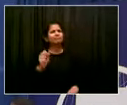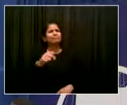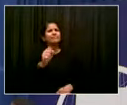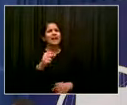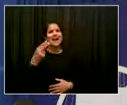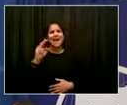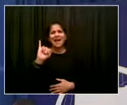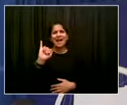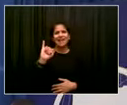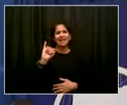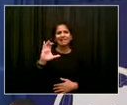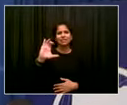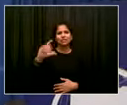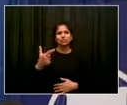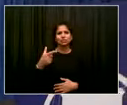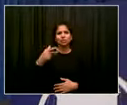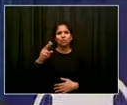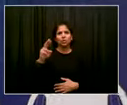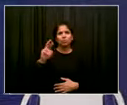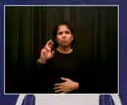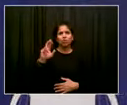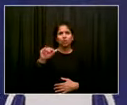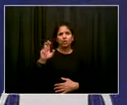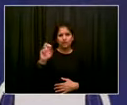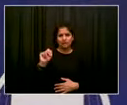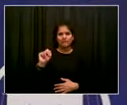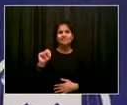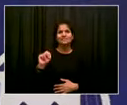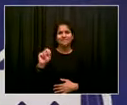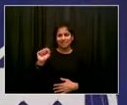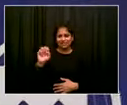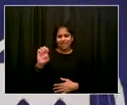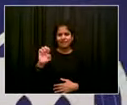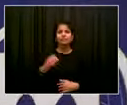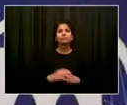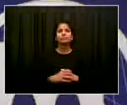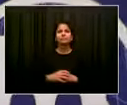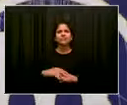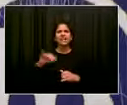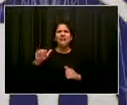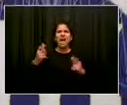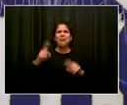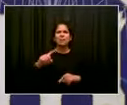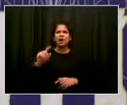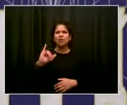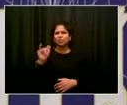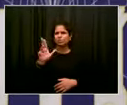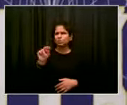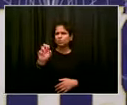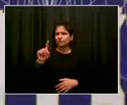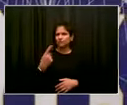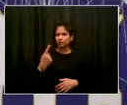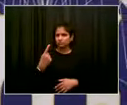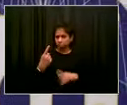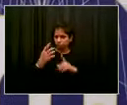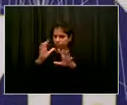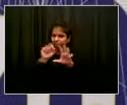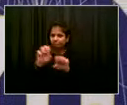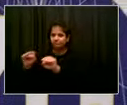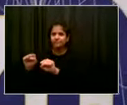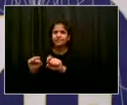July 1st, we ultimately take down that case. When you look at violence prior, there was a 20% increase